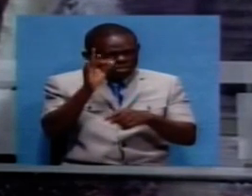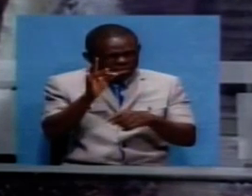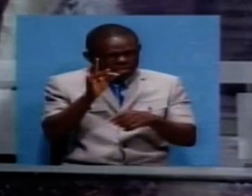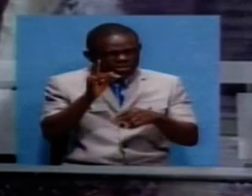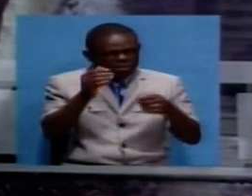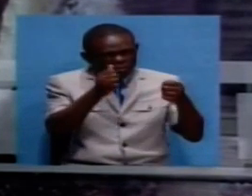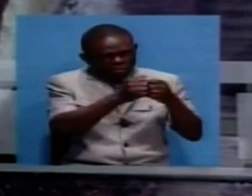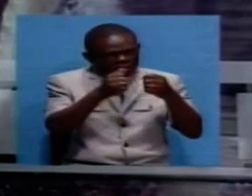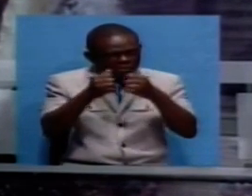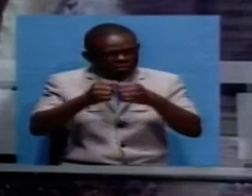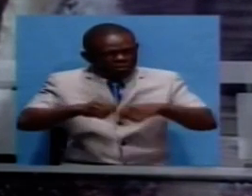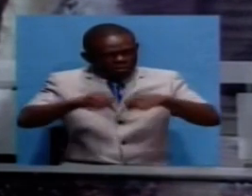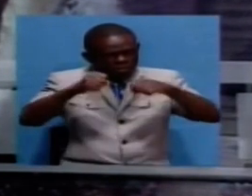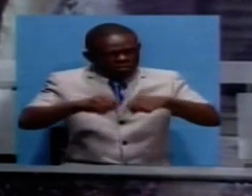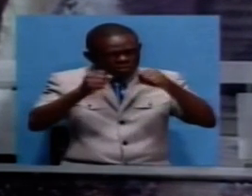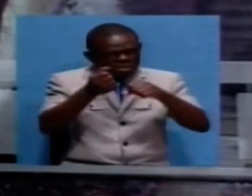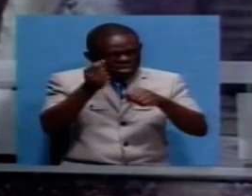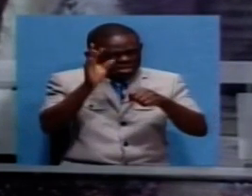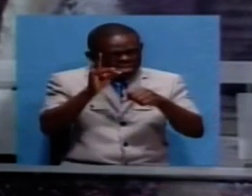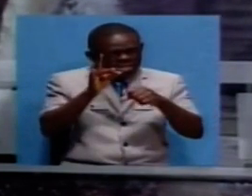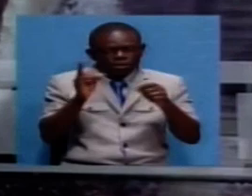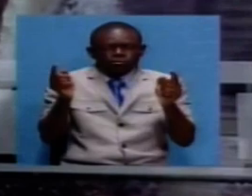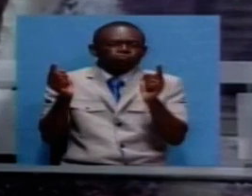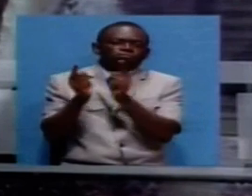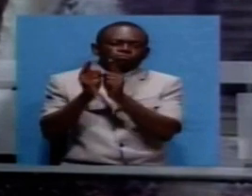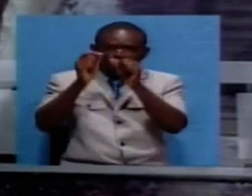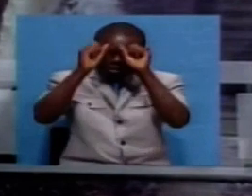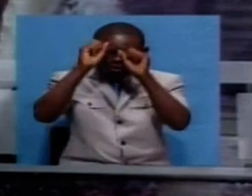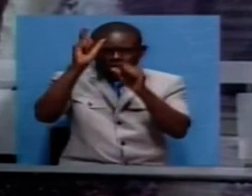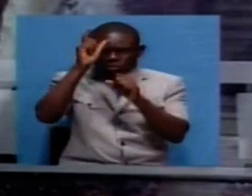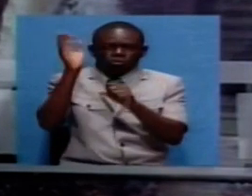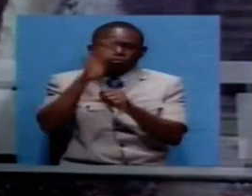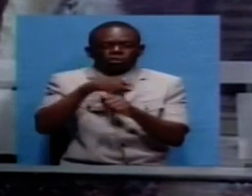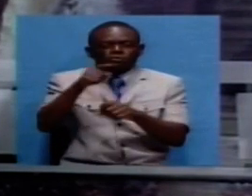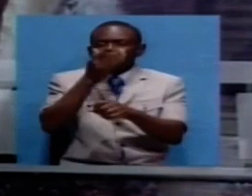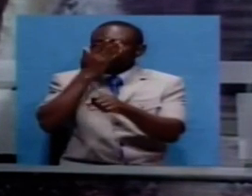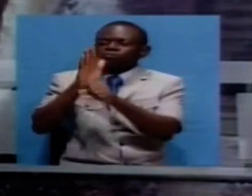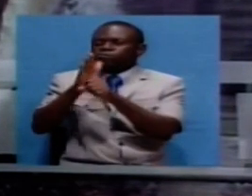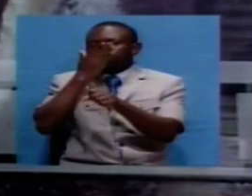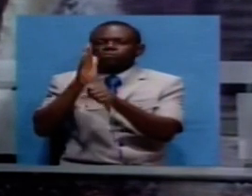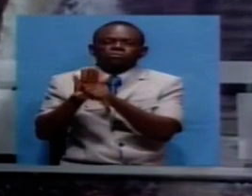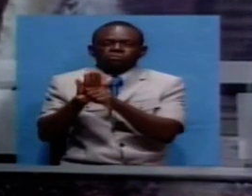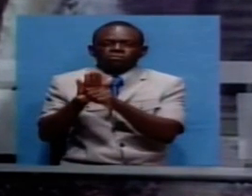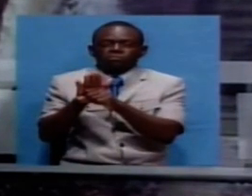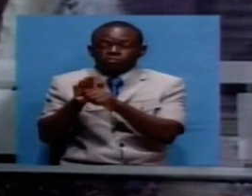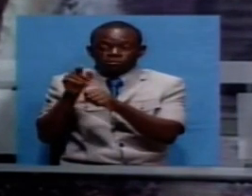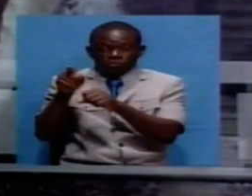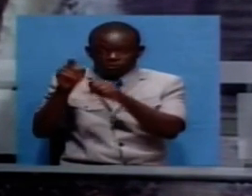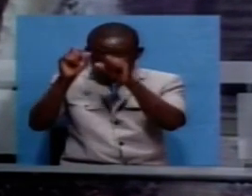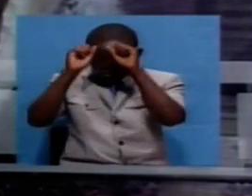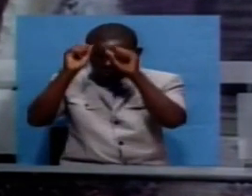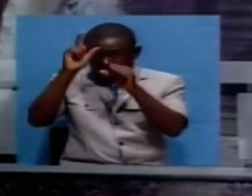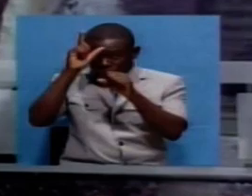the commercial banks operating in the country. Meanwhile, President Lungu has assured commercial banks in the country that security